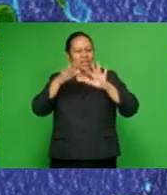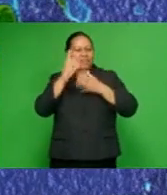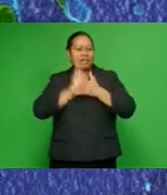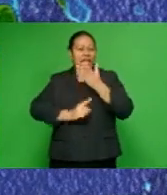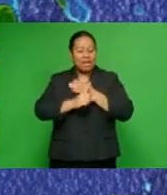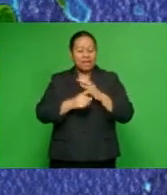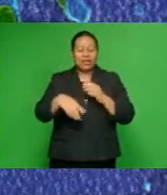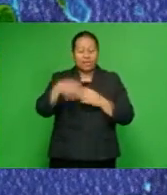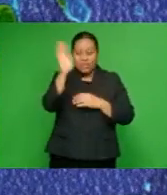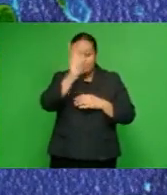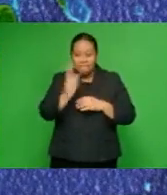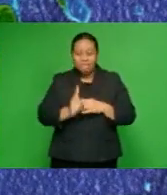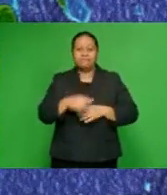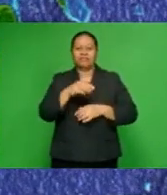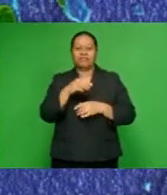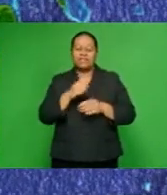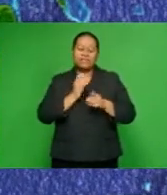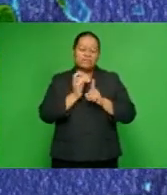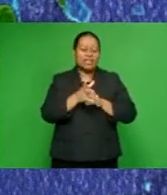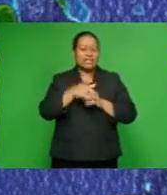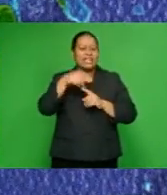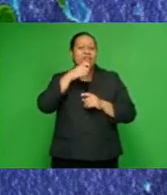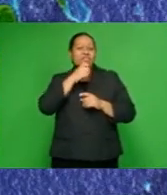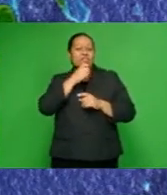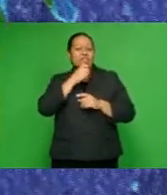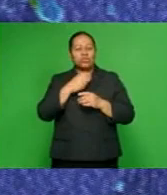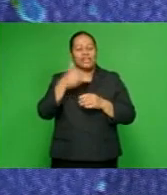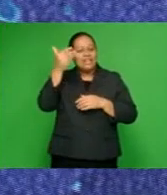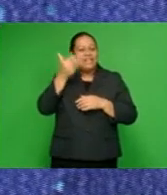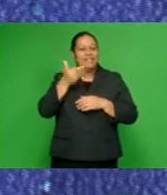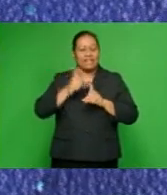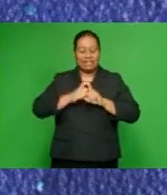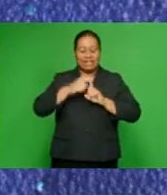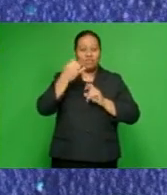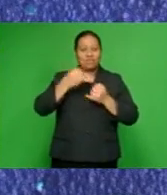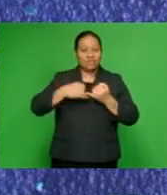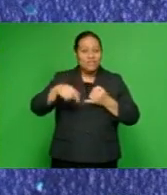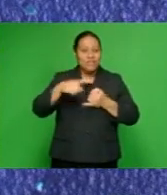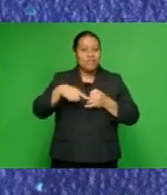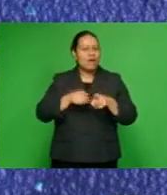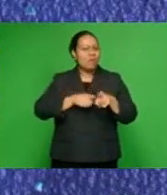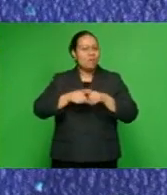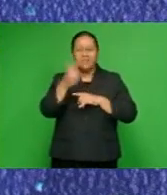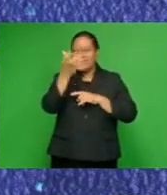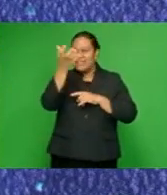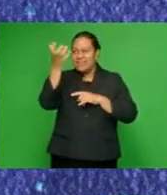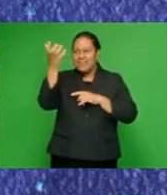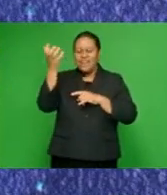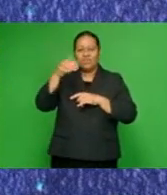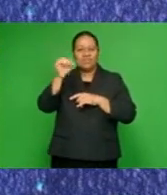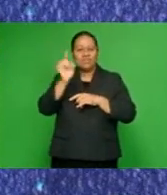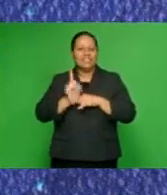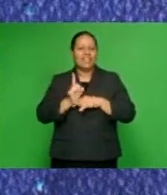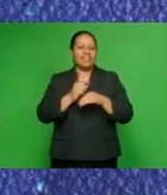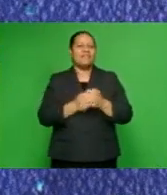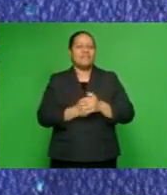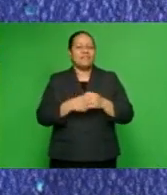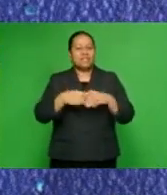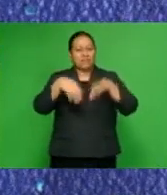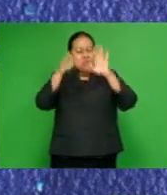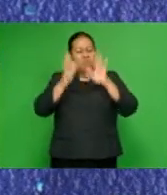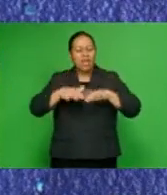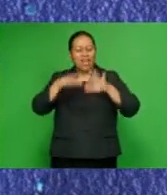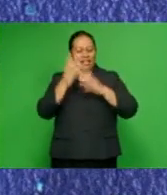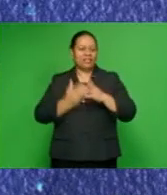thunderstorms, especially in the afternoon and evening. Eastwards from Pacific Harbour to Suva, mostly cloudy today with brief periods of rain throughout the